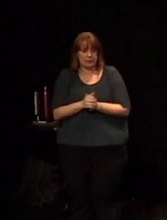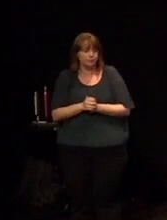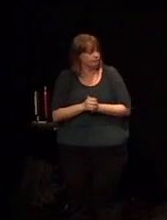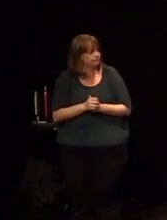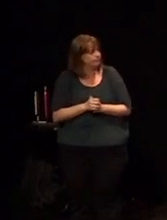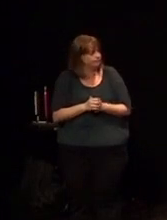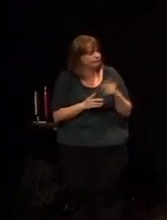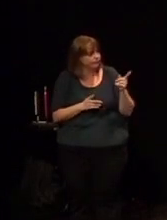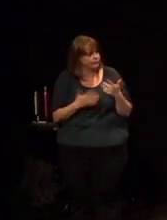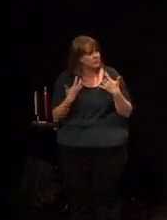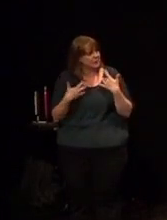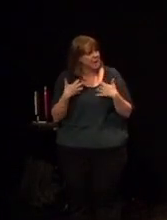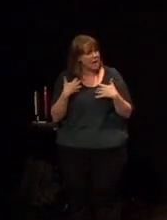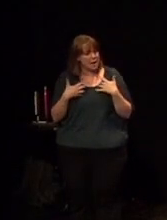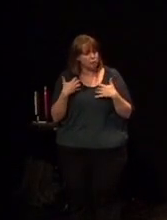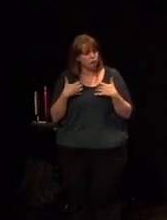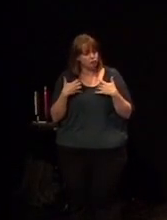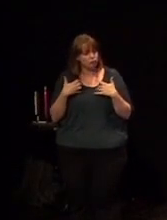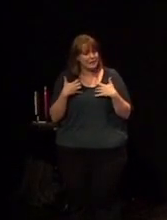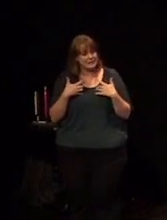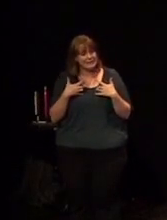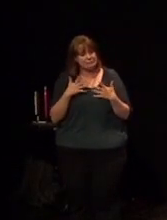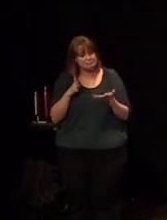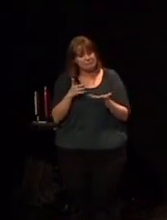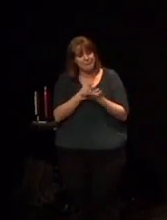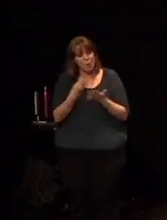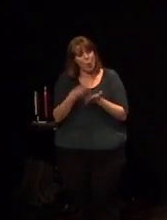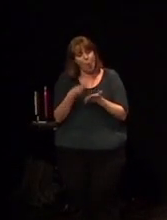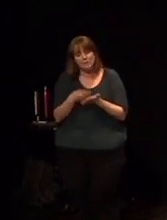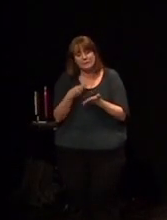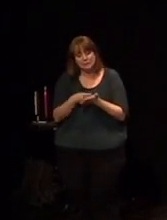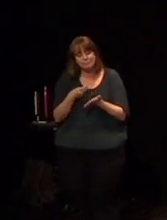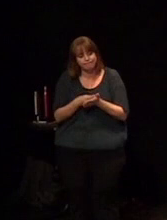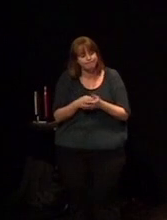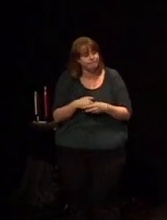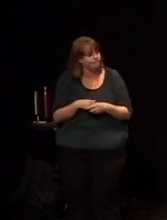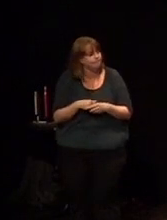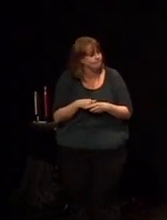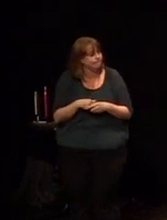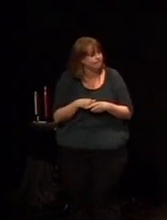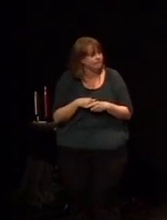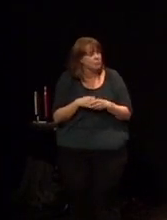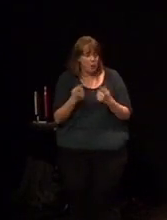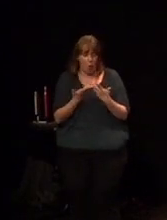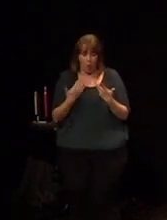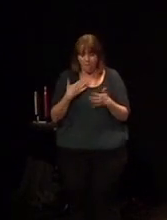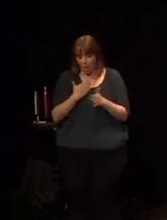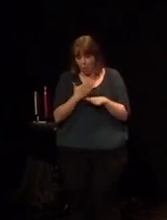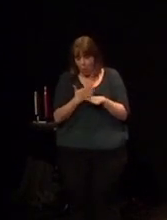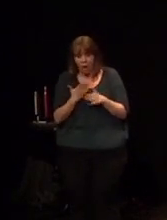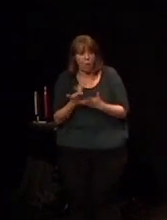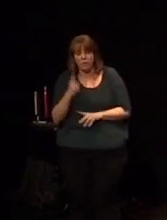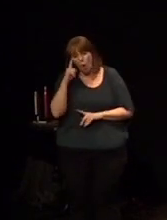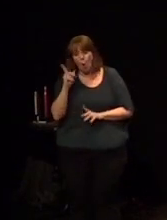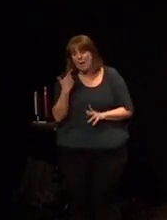I think there's quite an interesting theme around cost, isn't there? People will say to me in other parts of the work that we do, oh, we